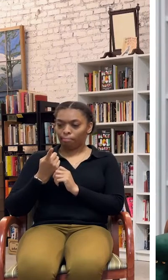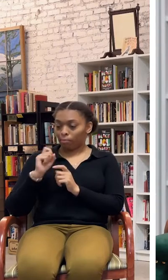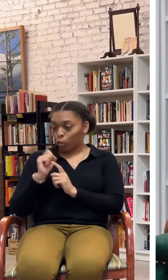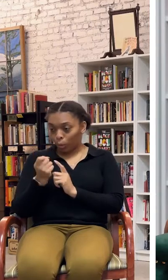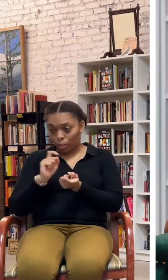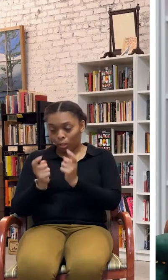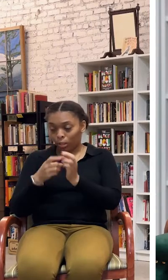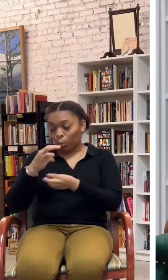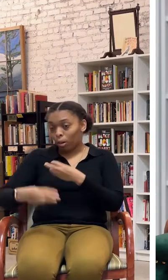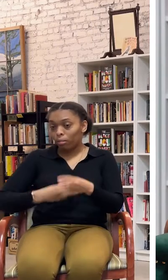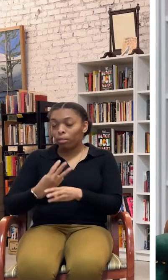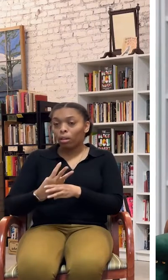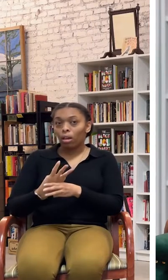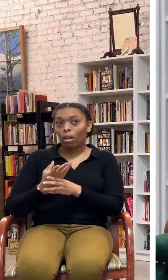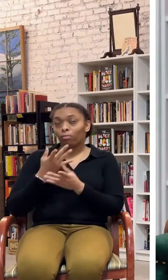of,